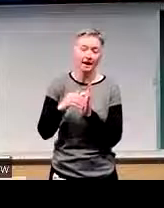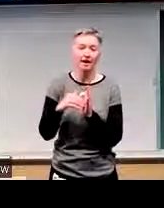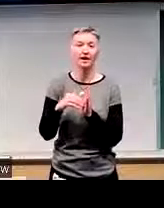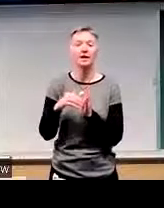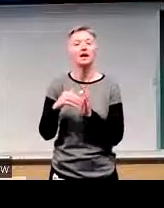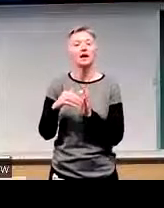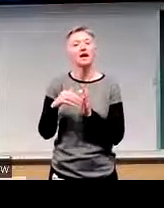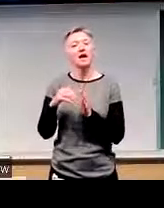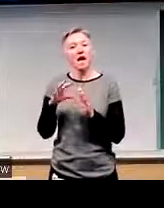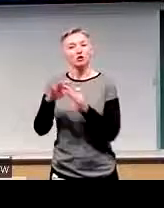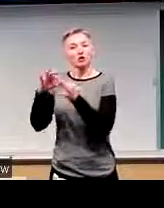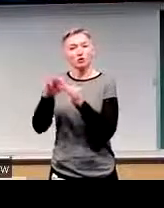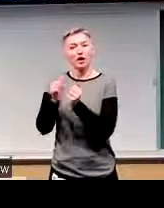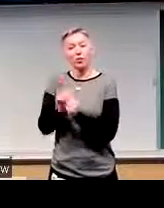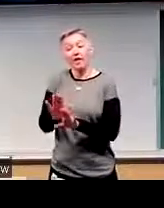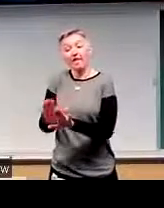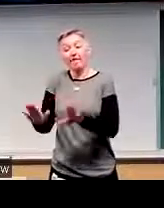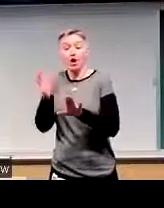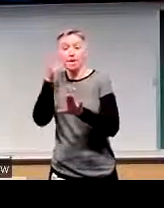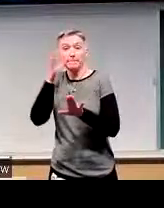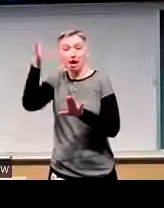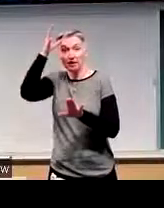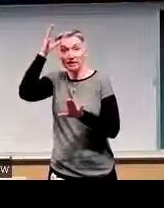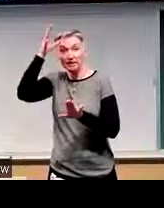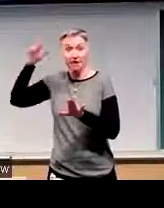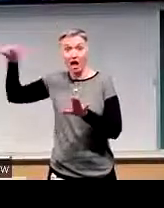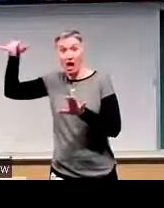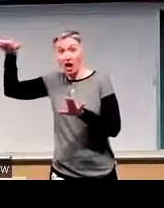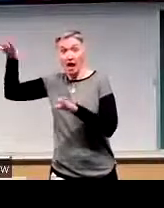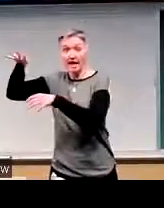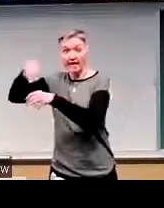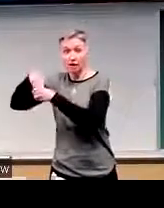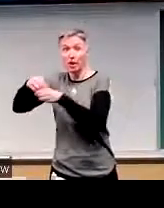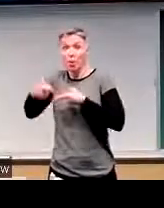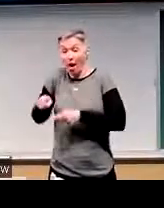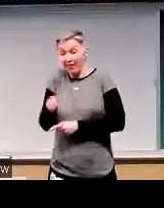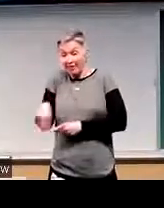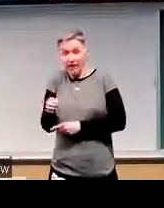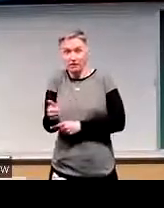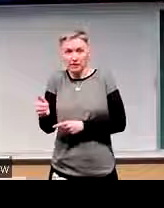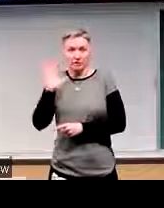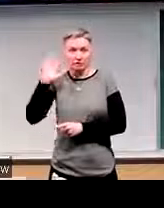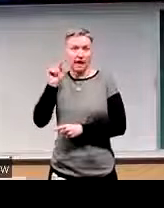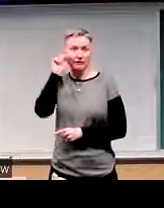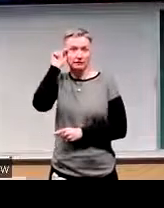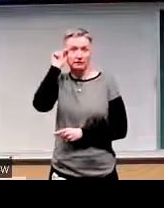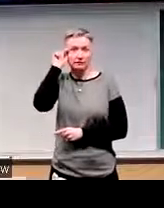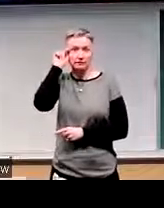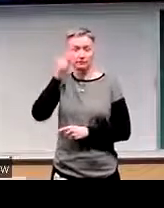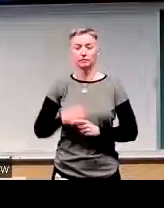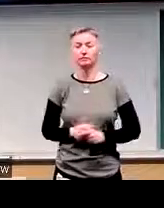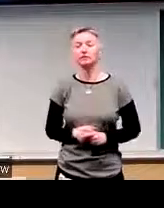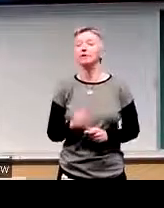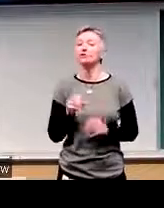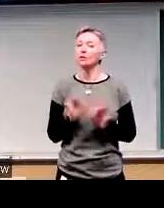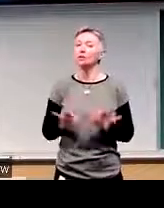their parents' community engagement during their adolescence. Now, it's important to note that in